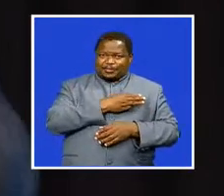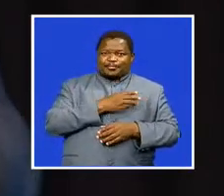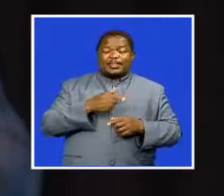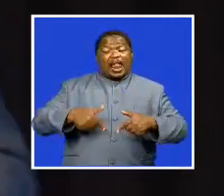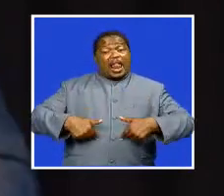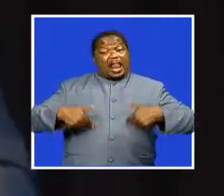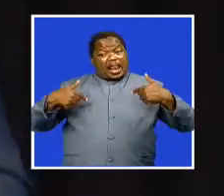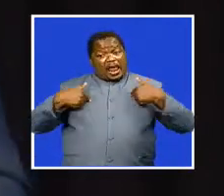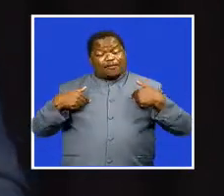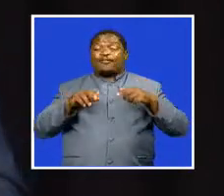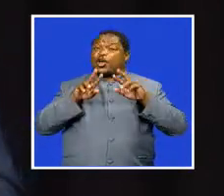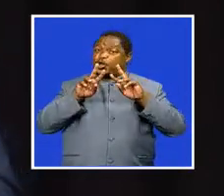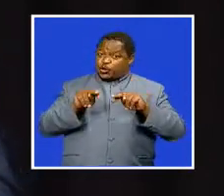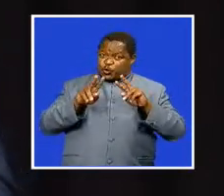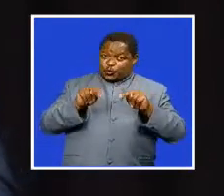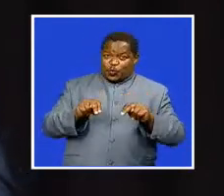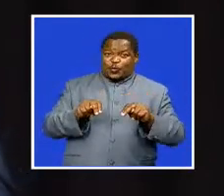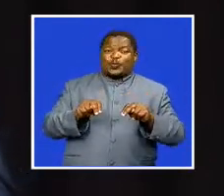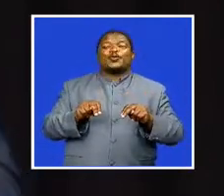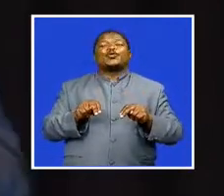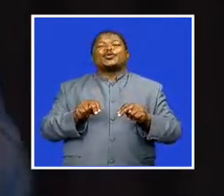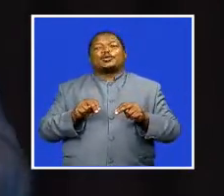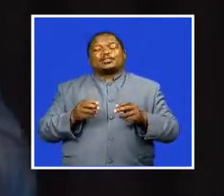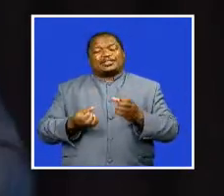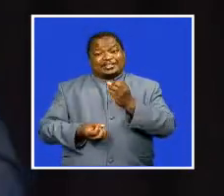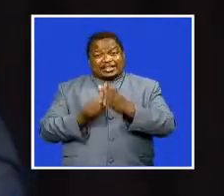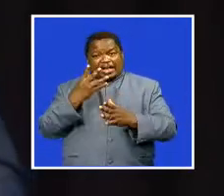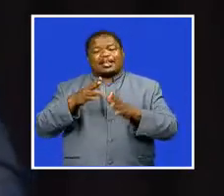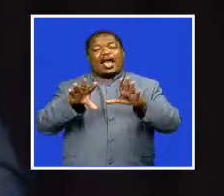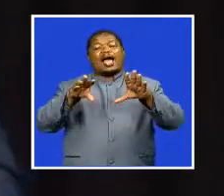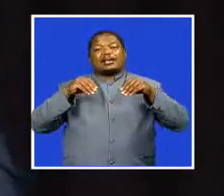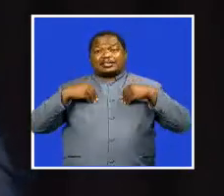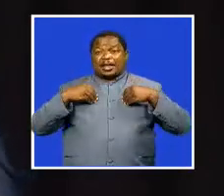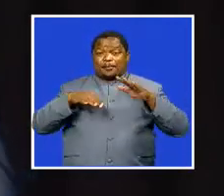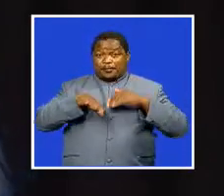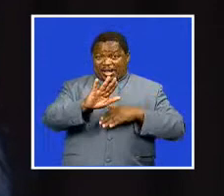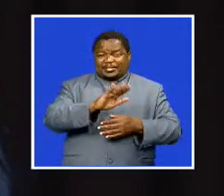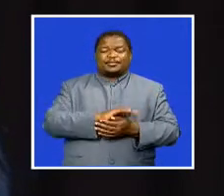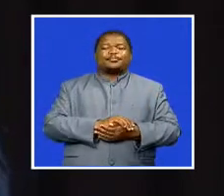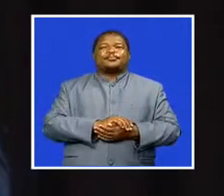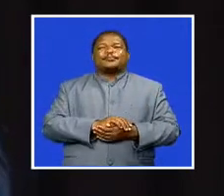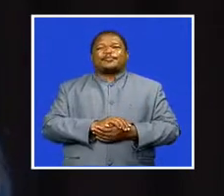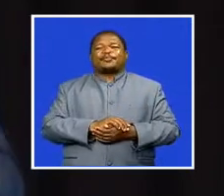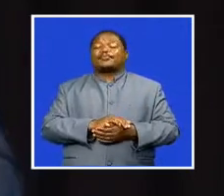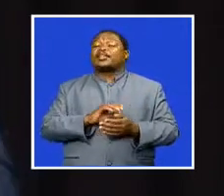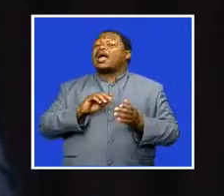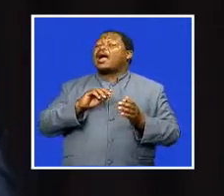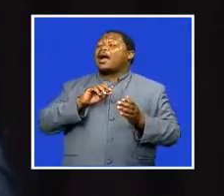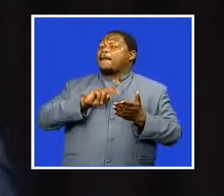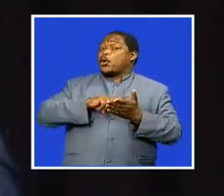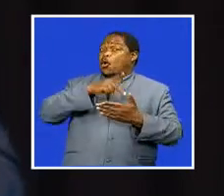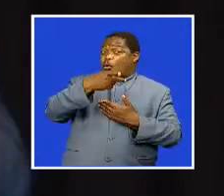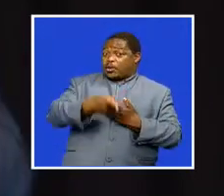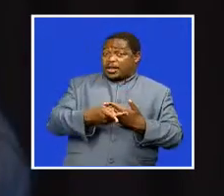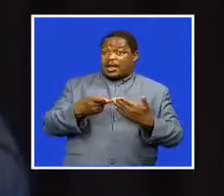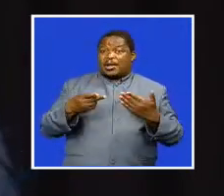ligama lawo ke lo hlelo lesethula kubekunene silubita ngokuthi